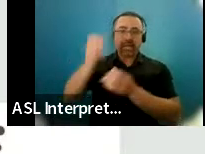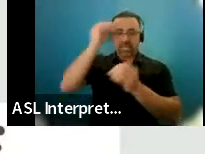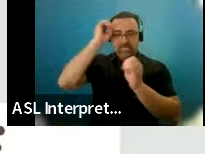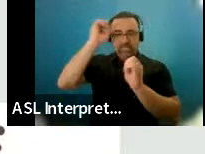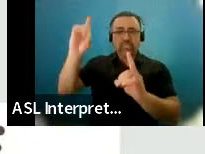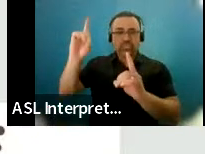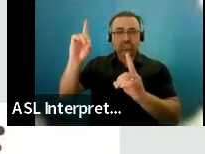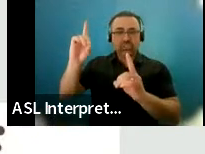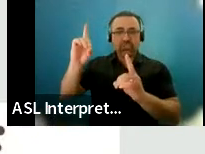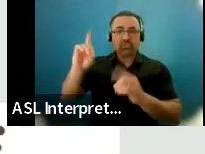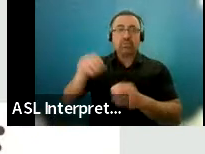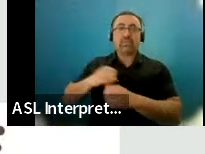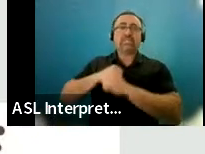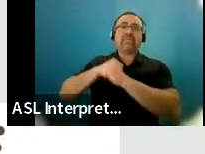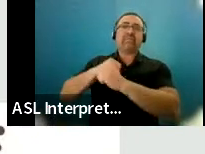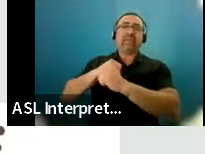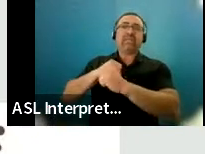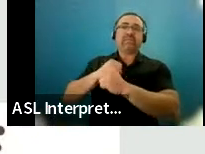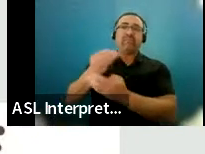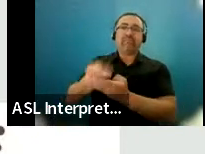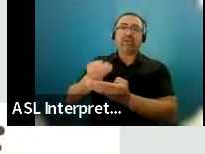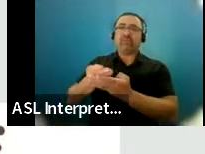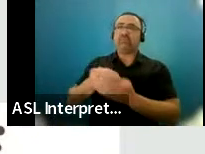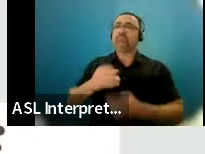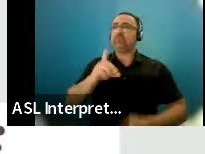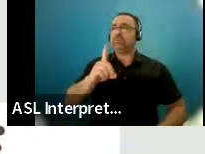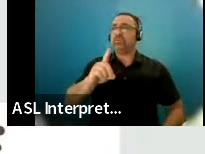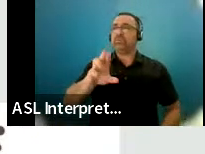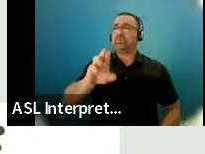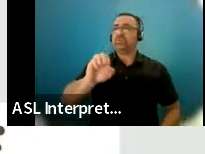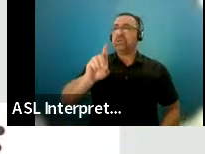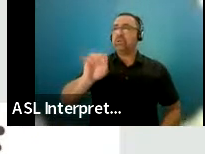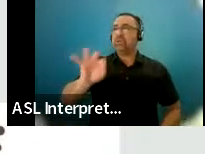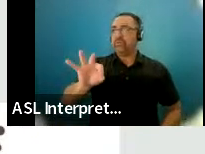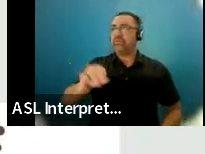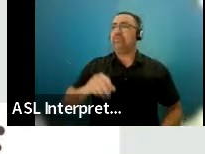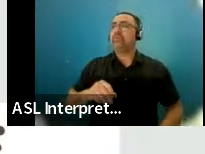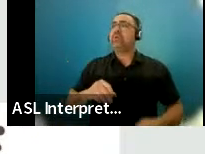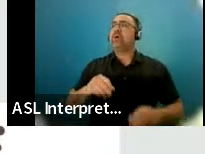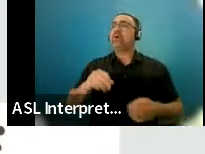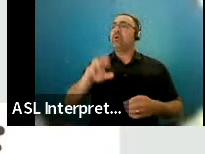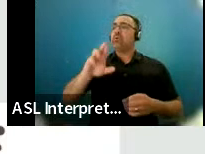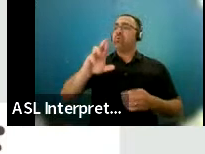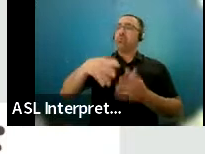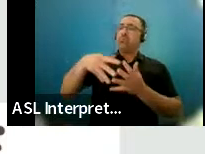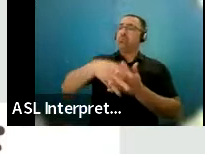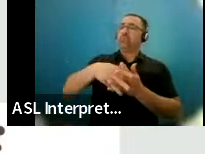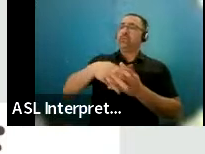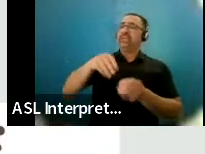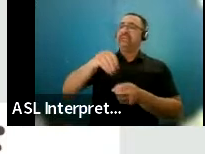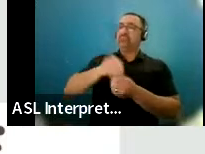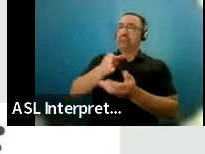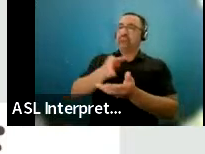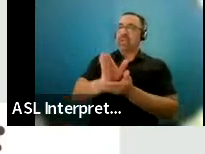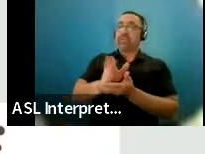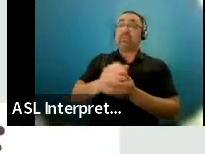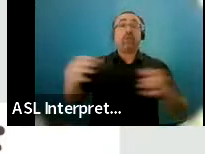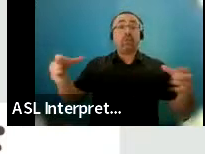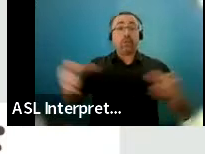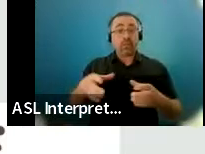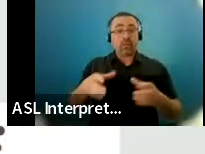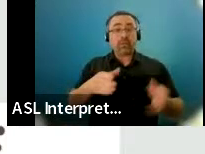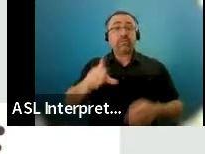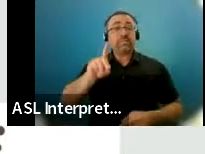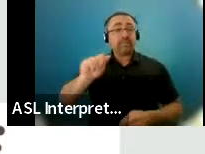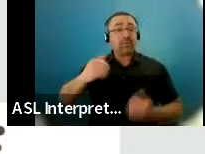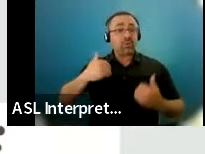and Defense Fund, better known as STRATF, and Rooted in Rights are recruiting and organizing disabled youth